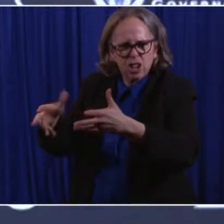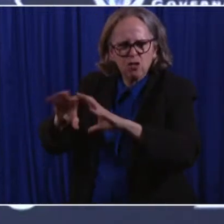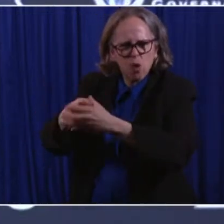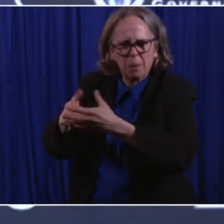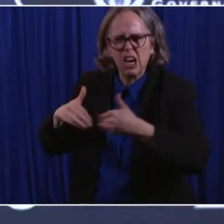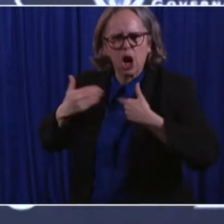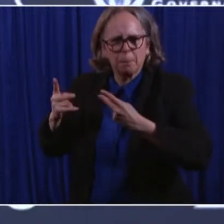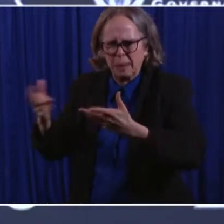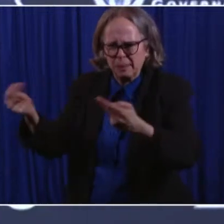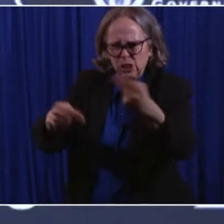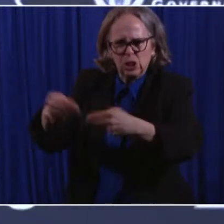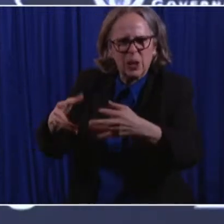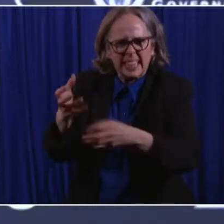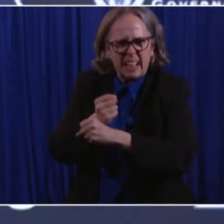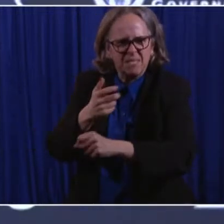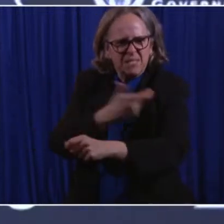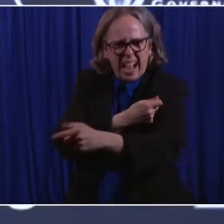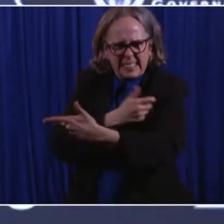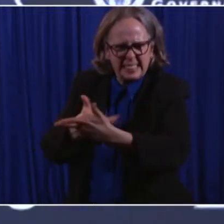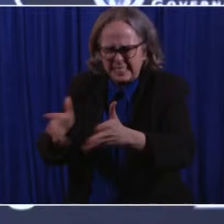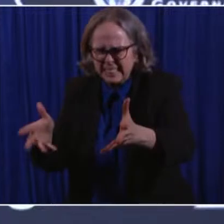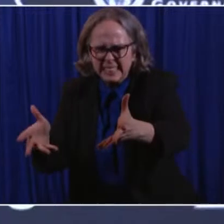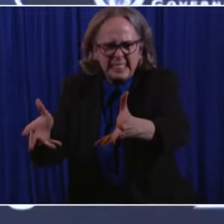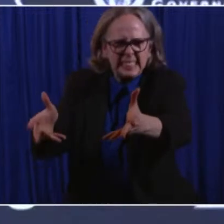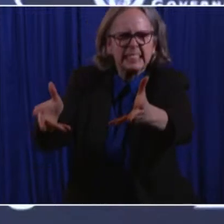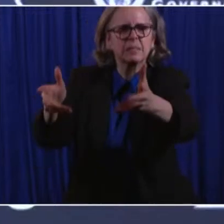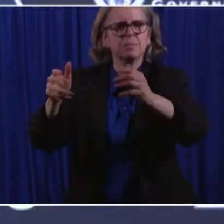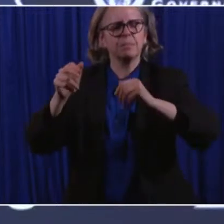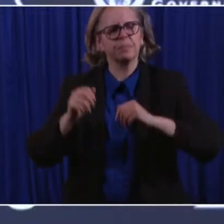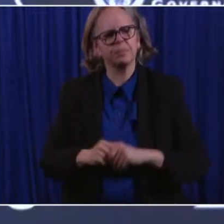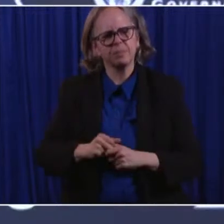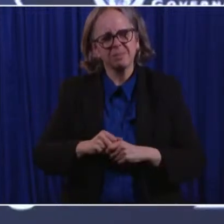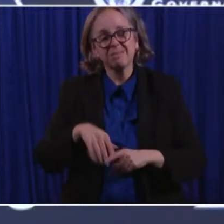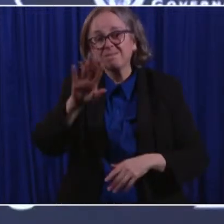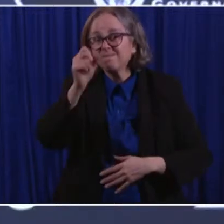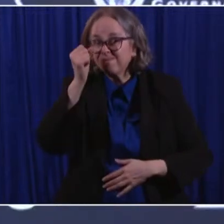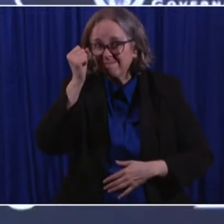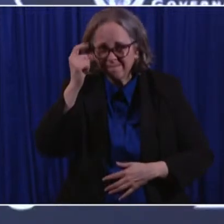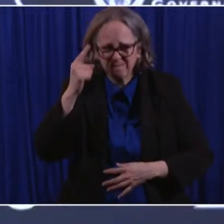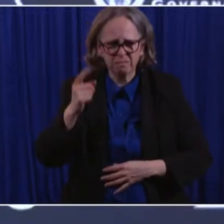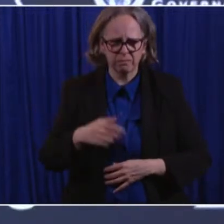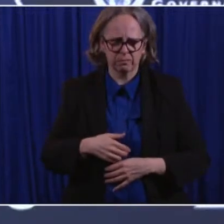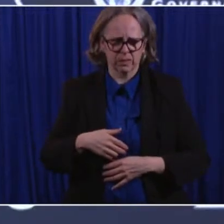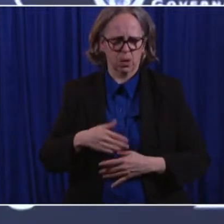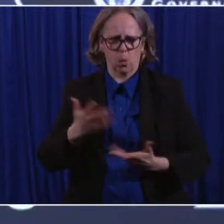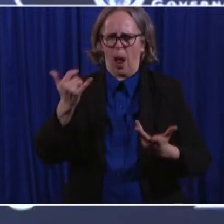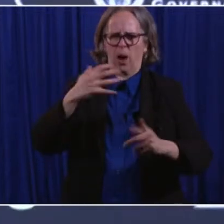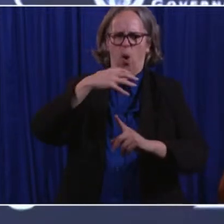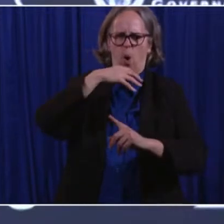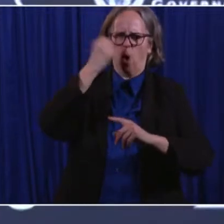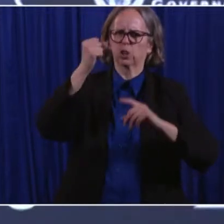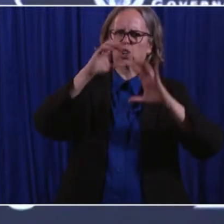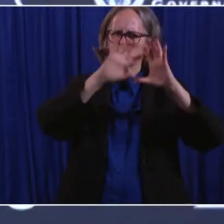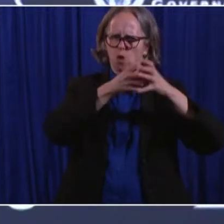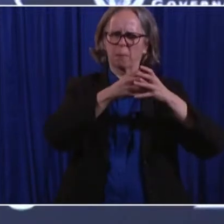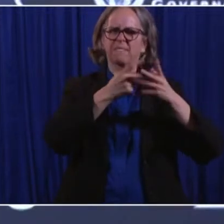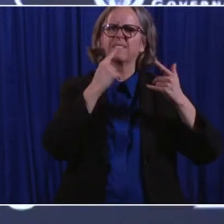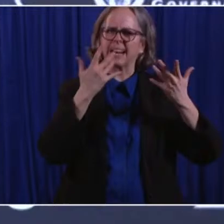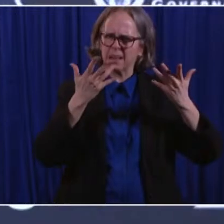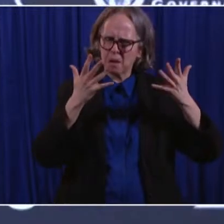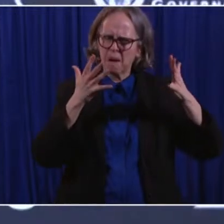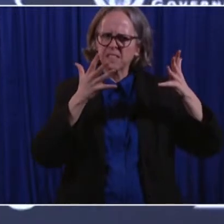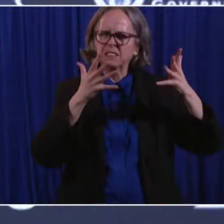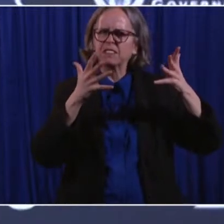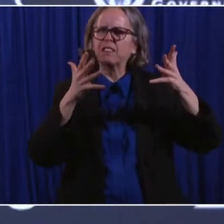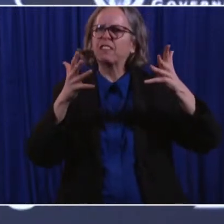we've seen is that there is a somewhat of a slowing down the lower in age you get. So we think that, look,